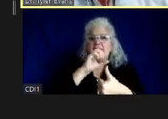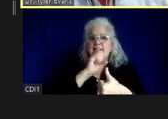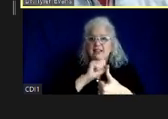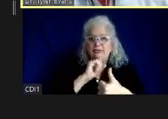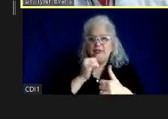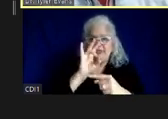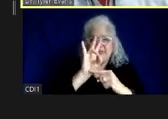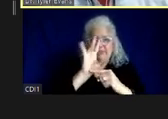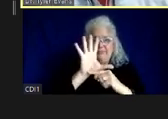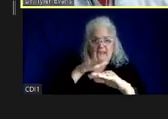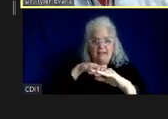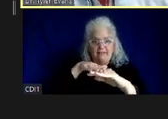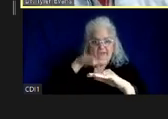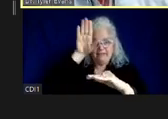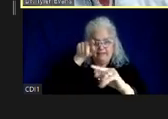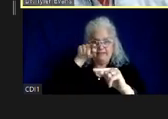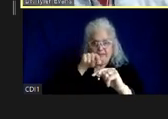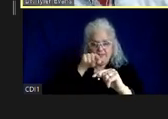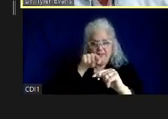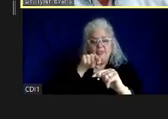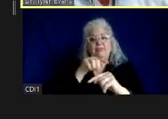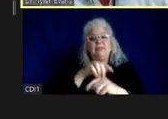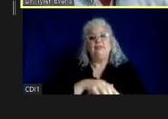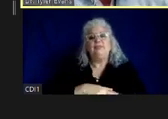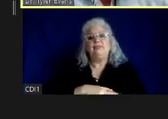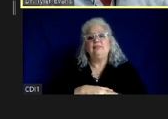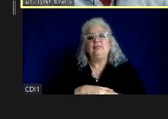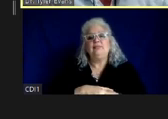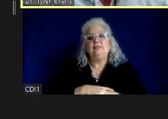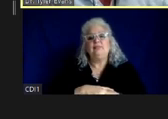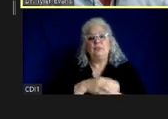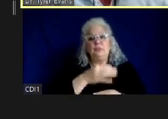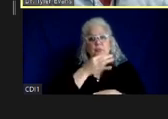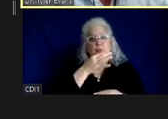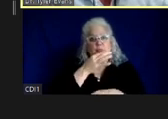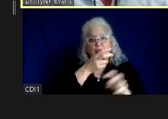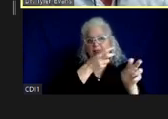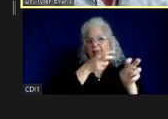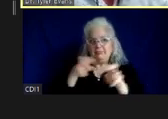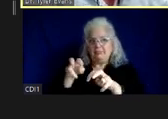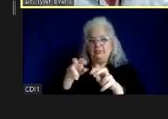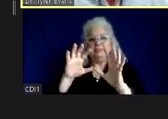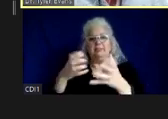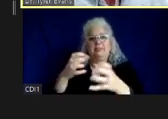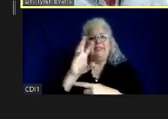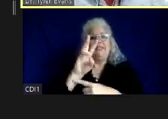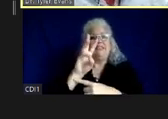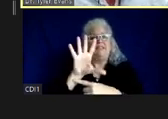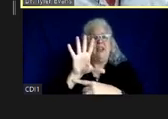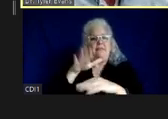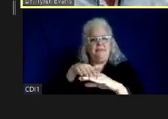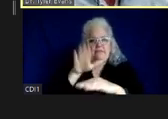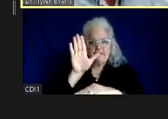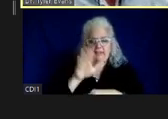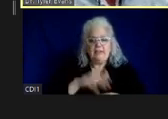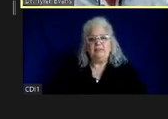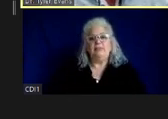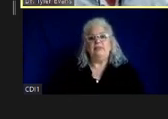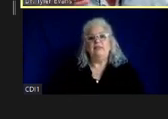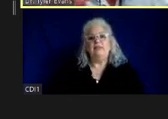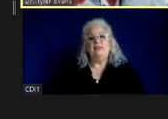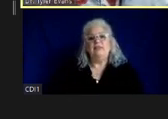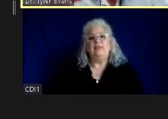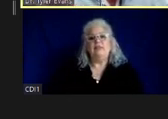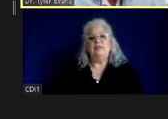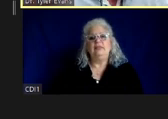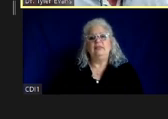We'll to be getting to 65 and older, at some point, but we've got a lot of work to do. And ultimately